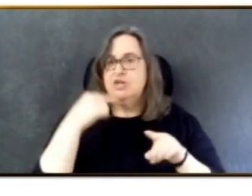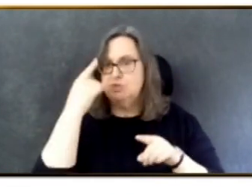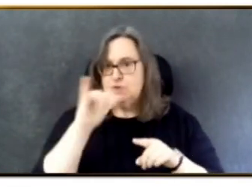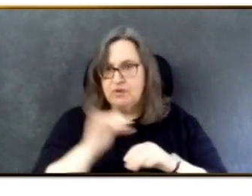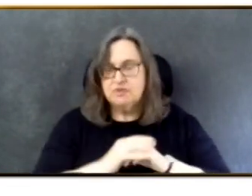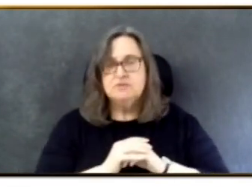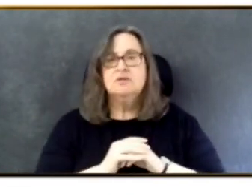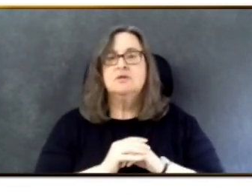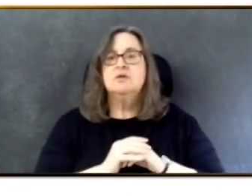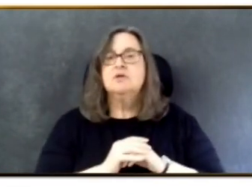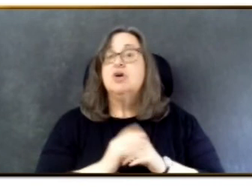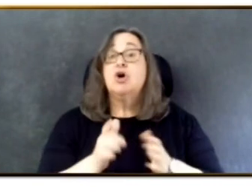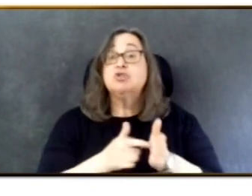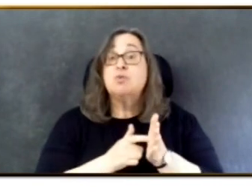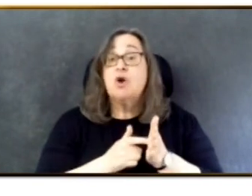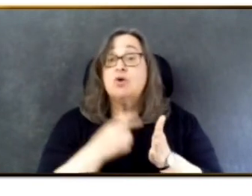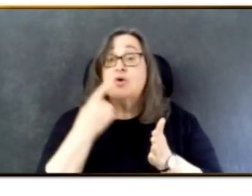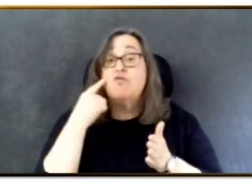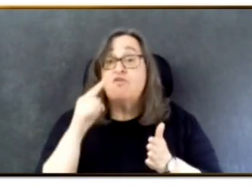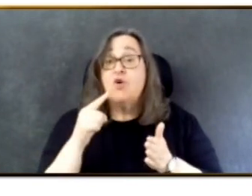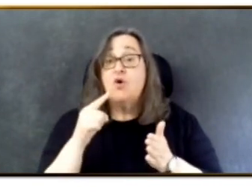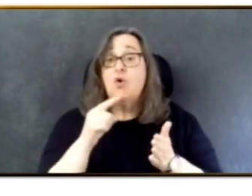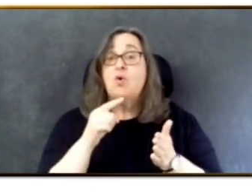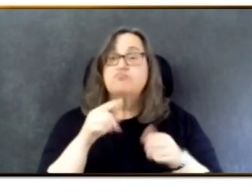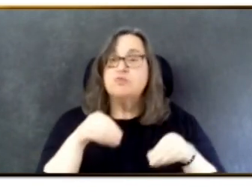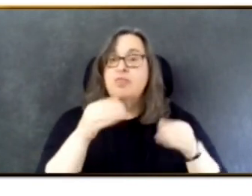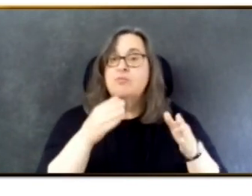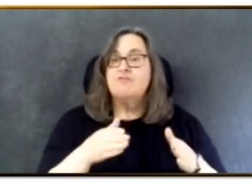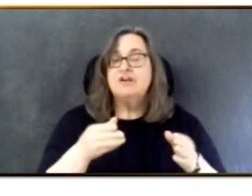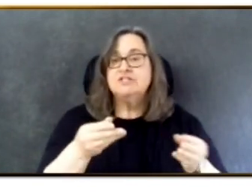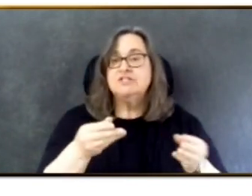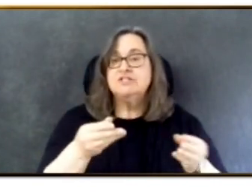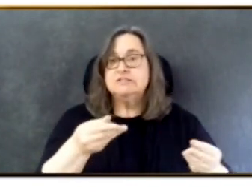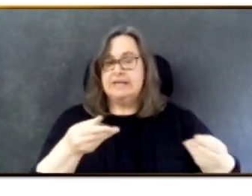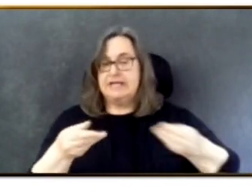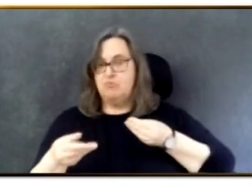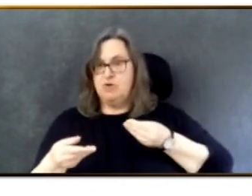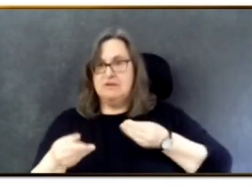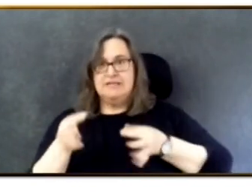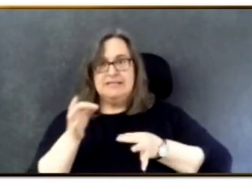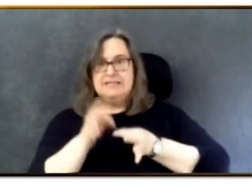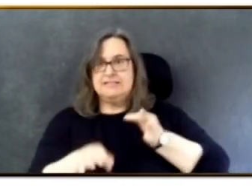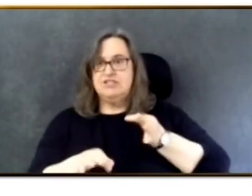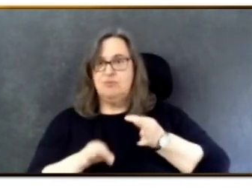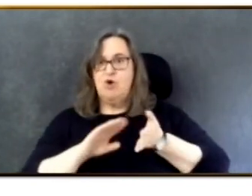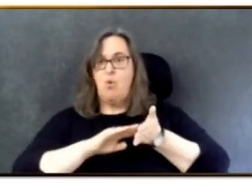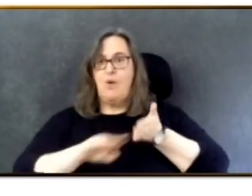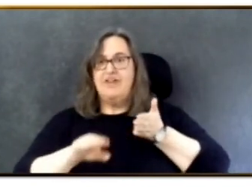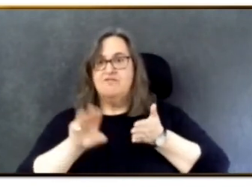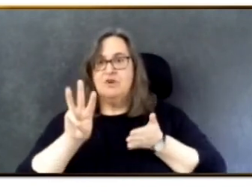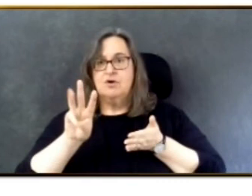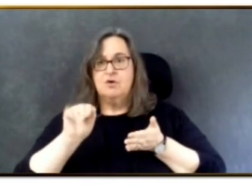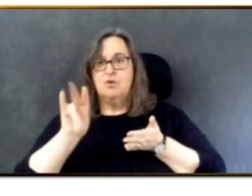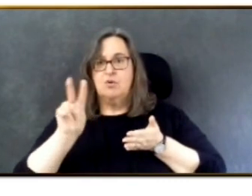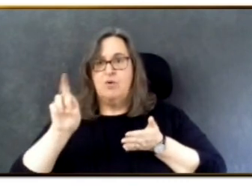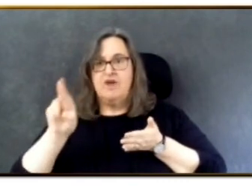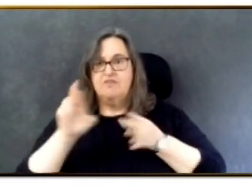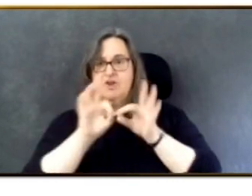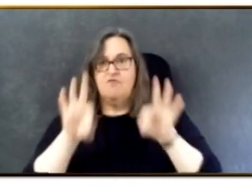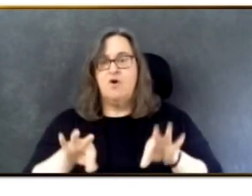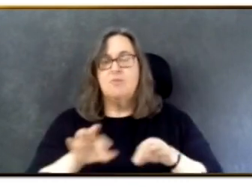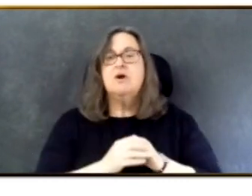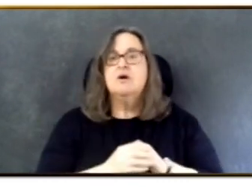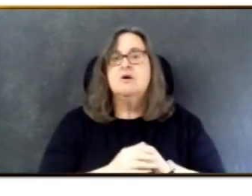all that's required is for providers to submit to us a simple waiver form. I want to commend the